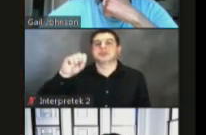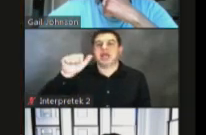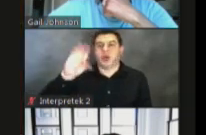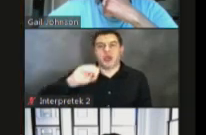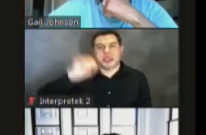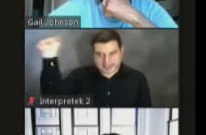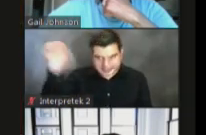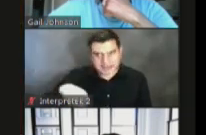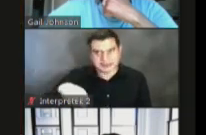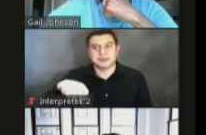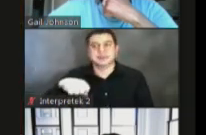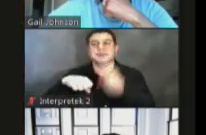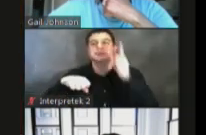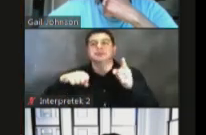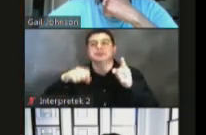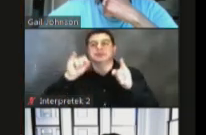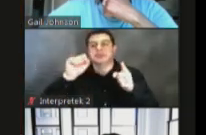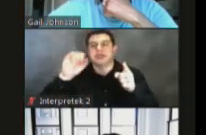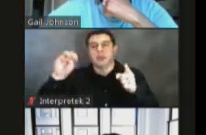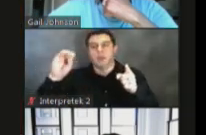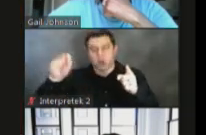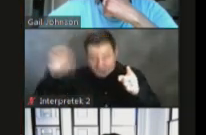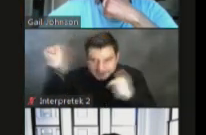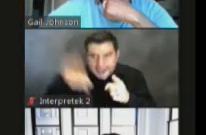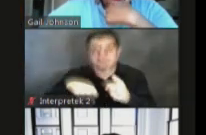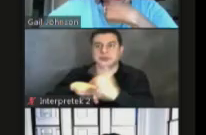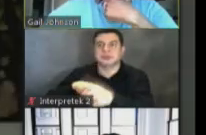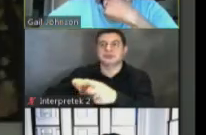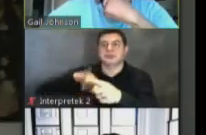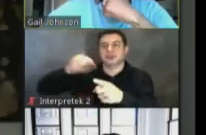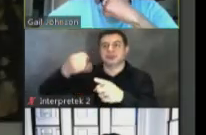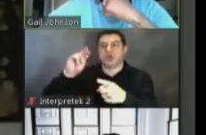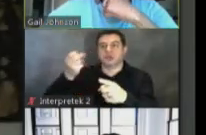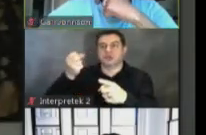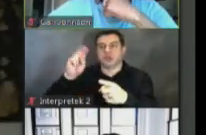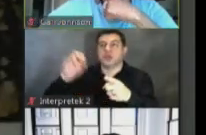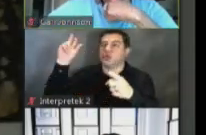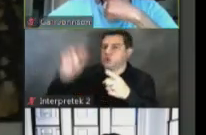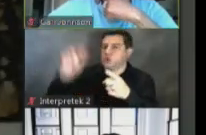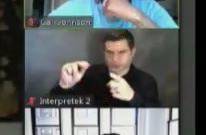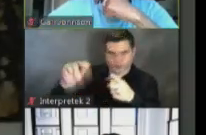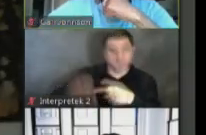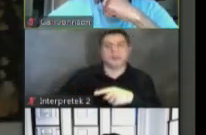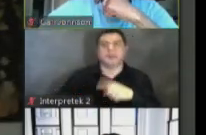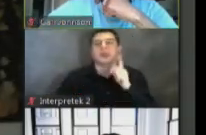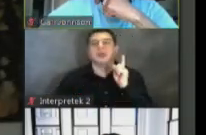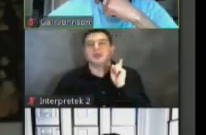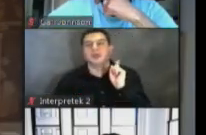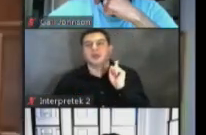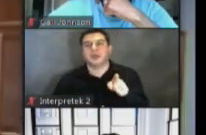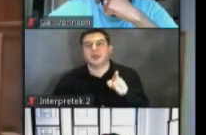Commissioner Simmons, Aye. Commissioner Johnson, No. Commissioner Ariola,